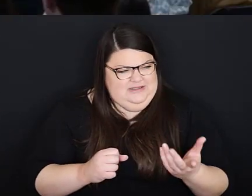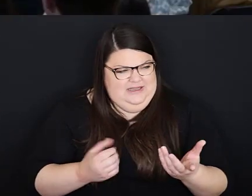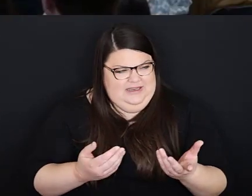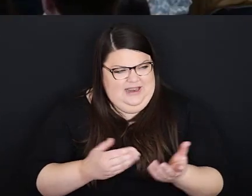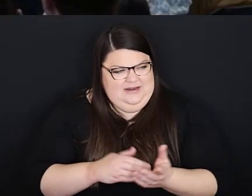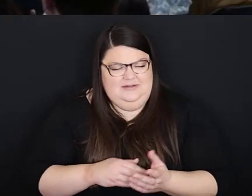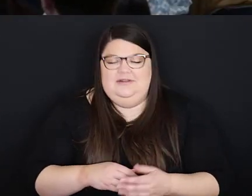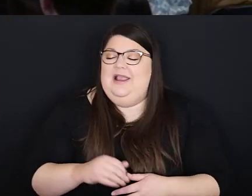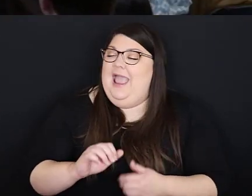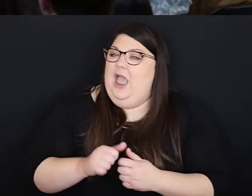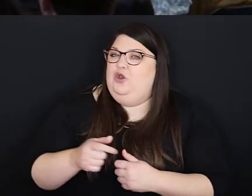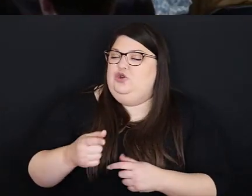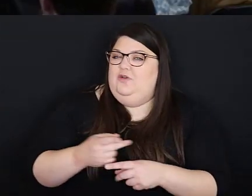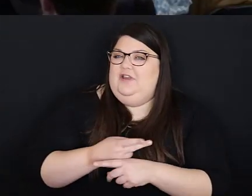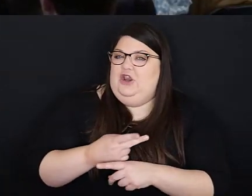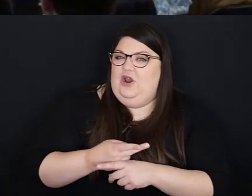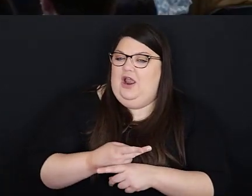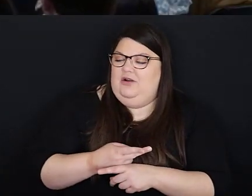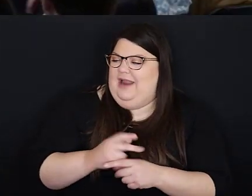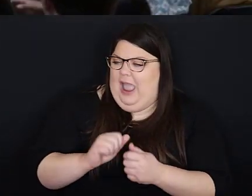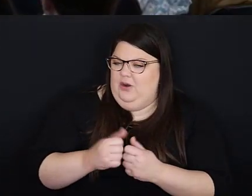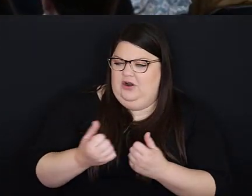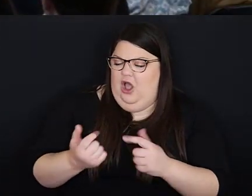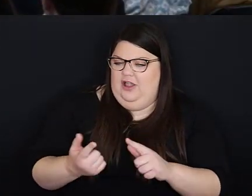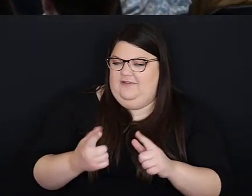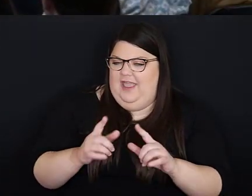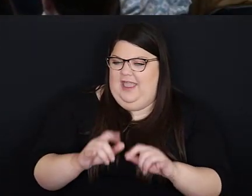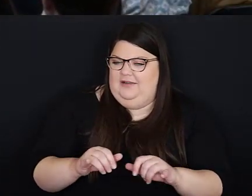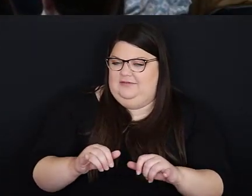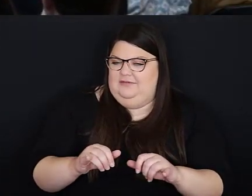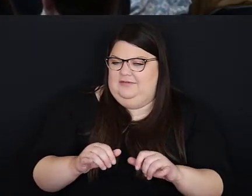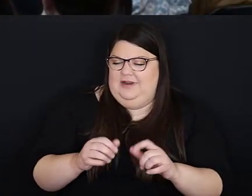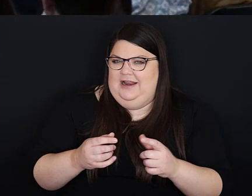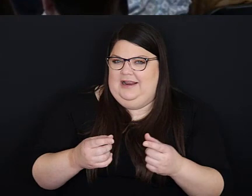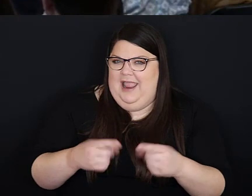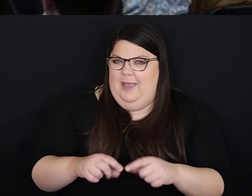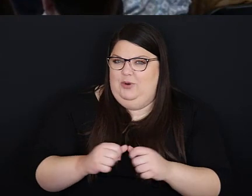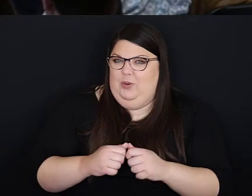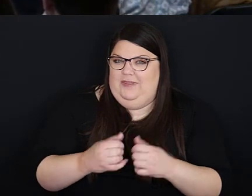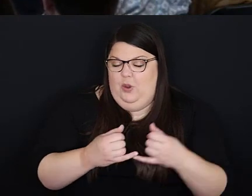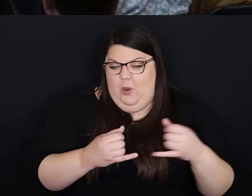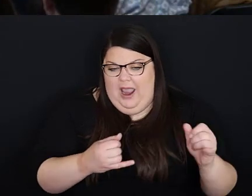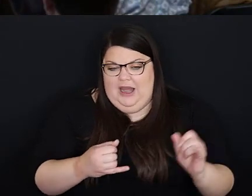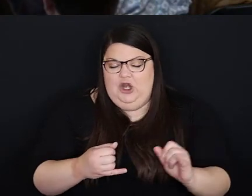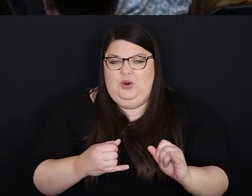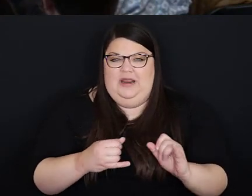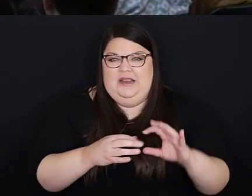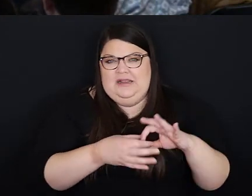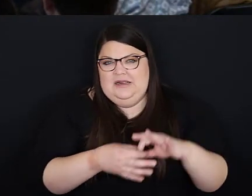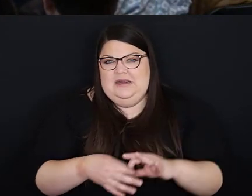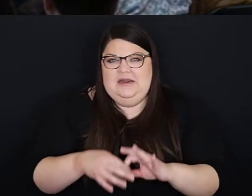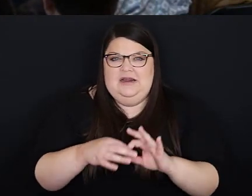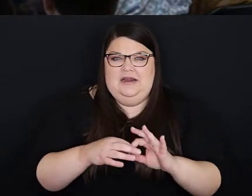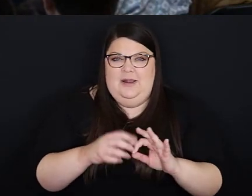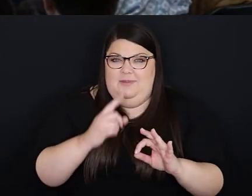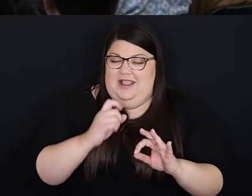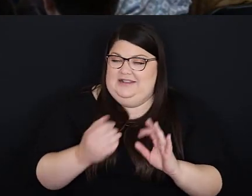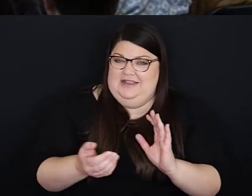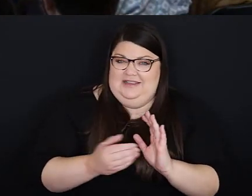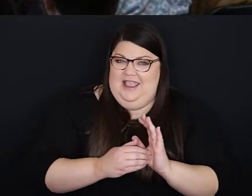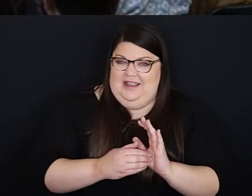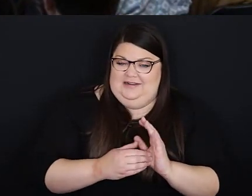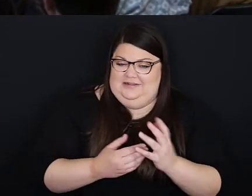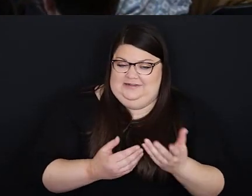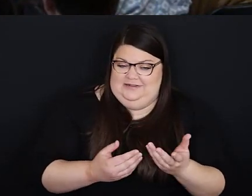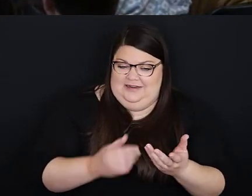how did you figure out how did all that come together in terms of the wiring and the circuitry? Oh, yeah. Because, well,